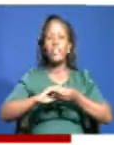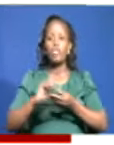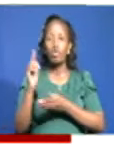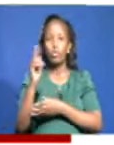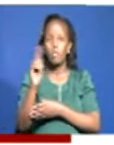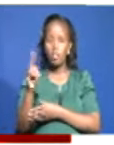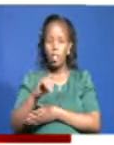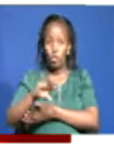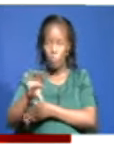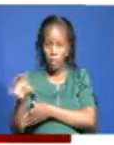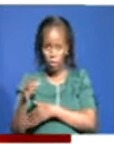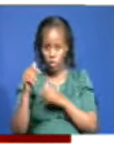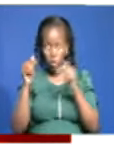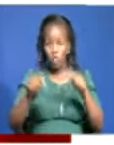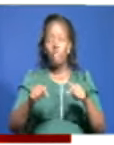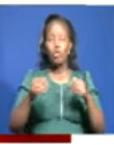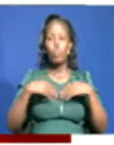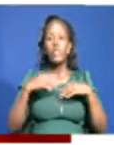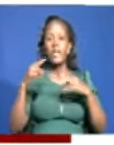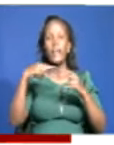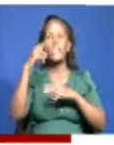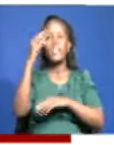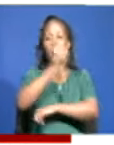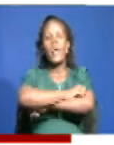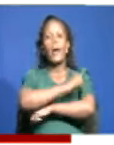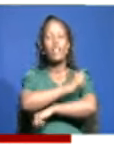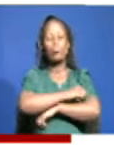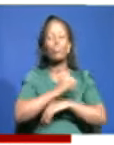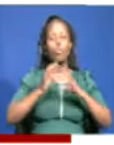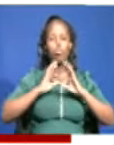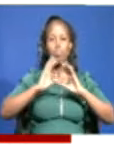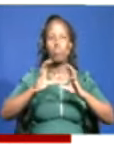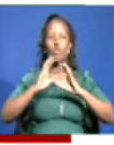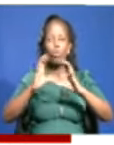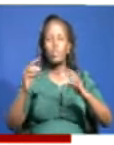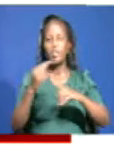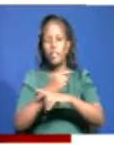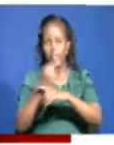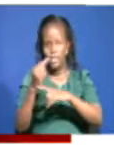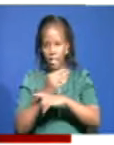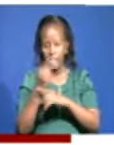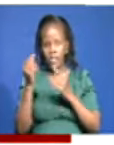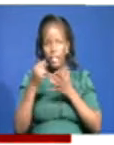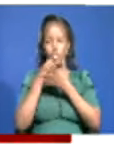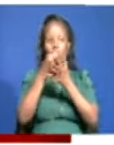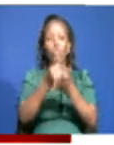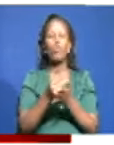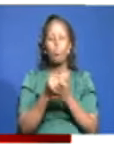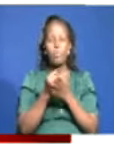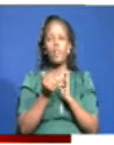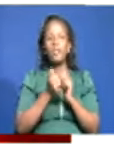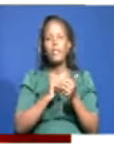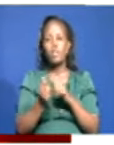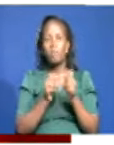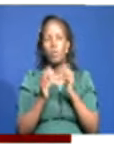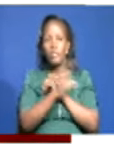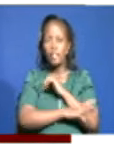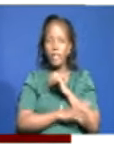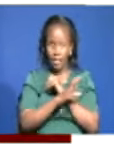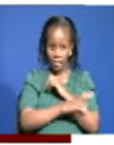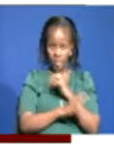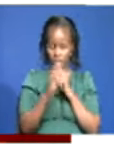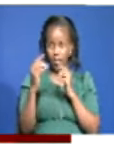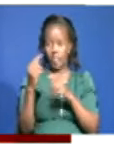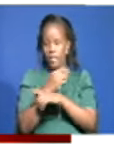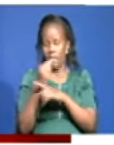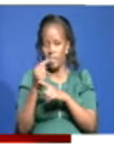high school coaches workshop aimed at generating positive perception in sports in the country. The workshop is being held at the Moi International Sports